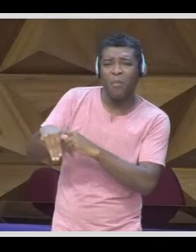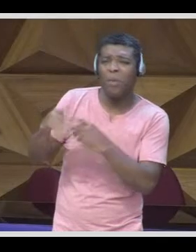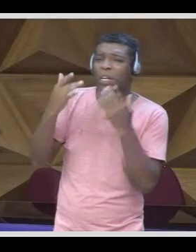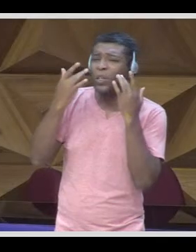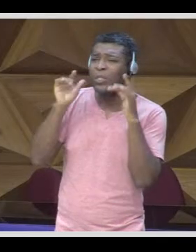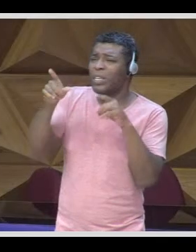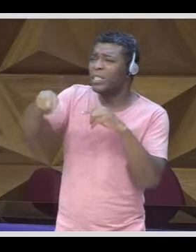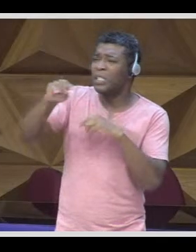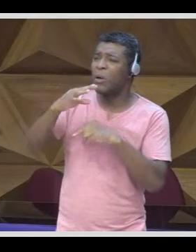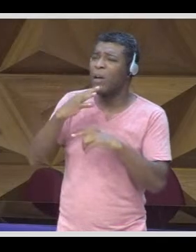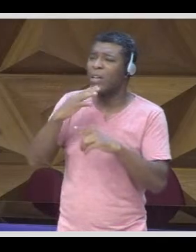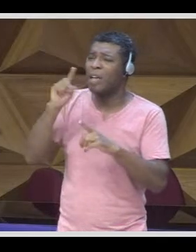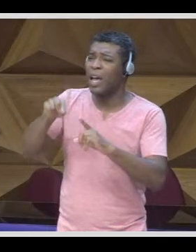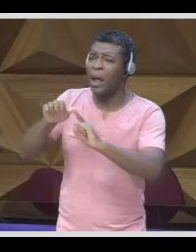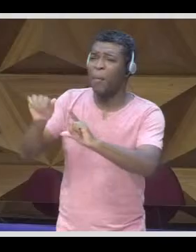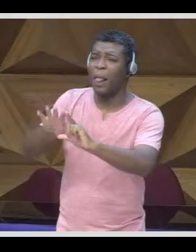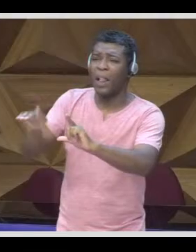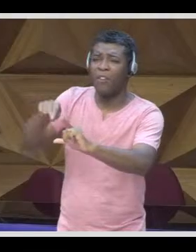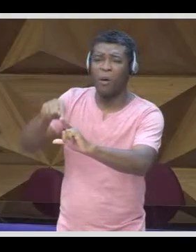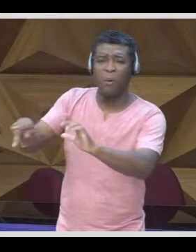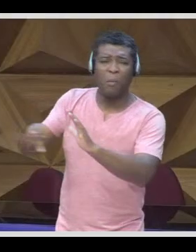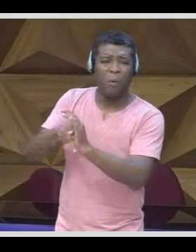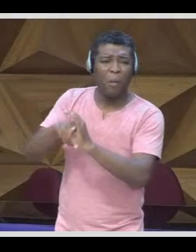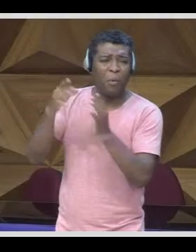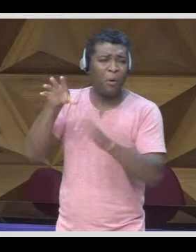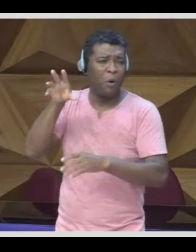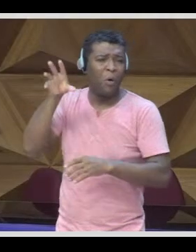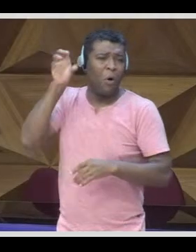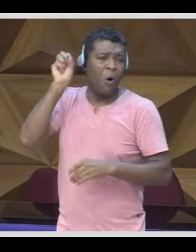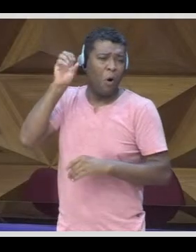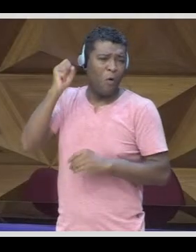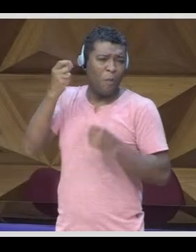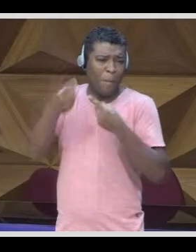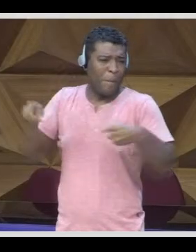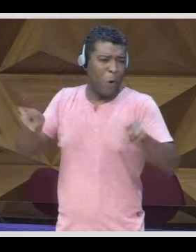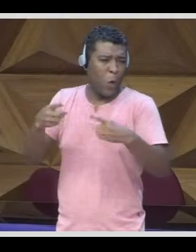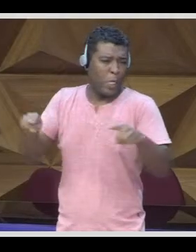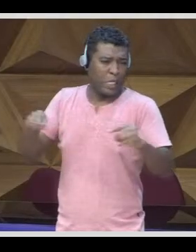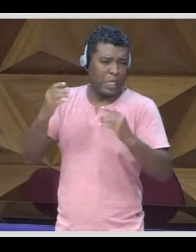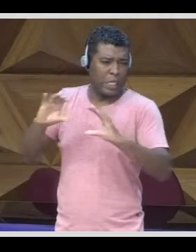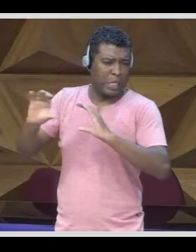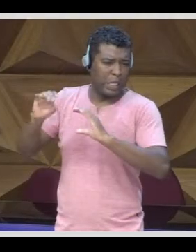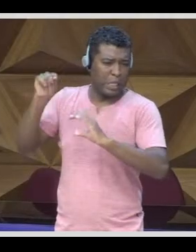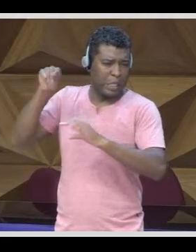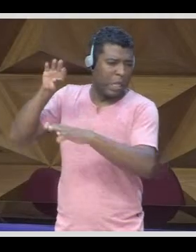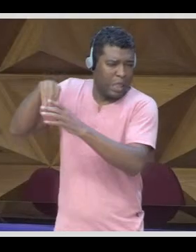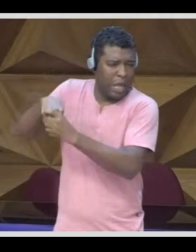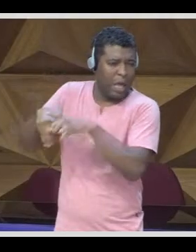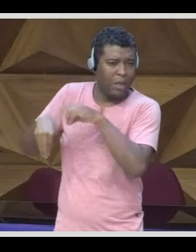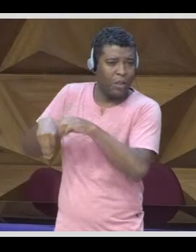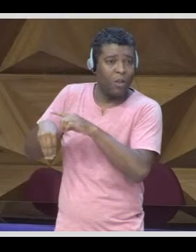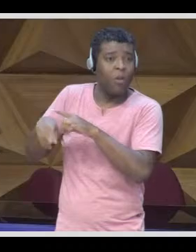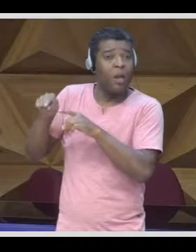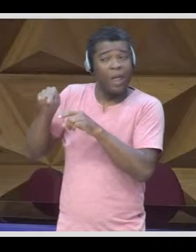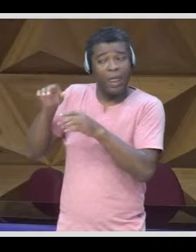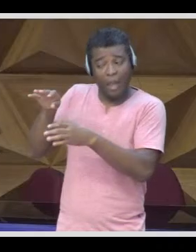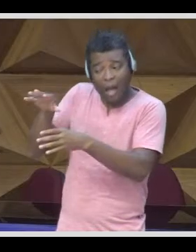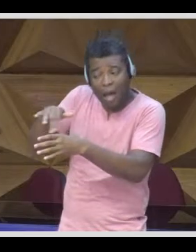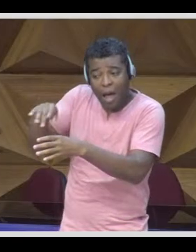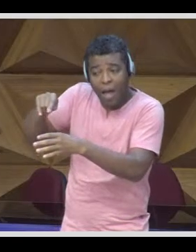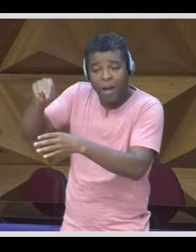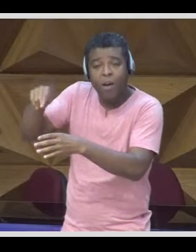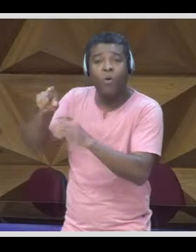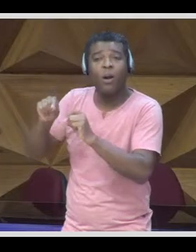songs. So it's an information consumption scenario where you are consuming songs, listening to